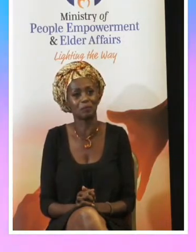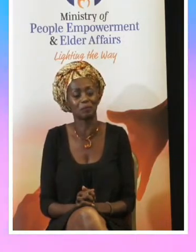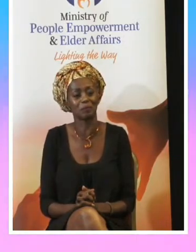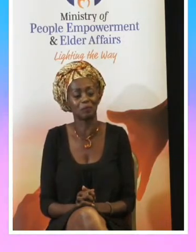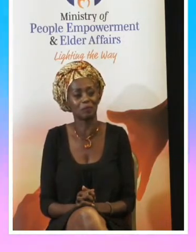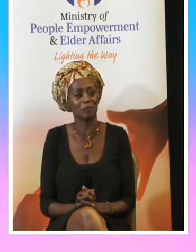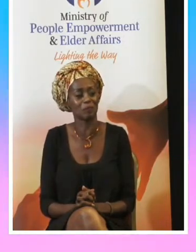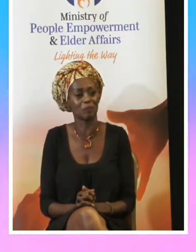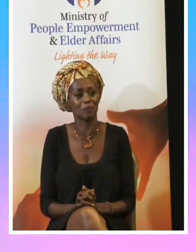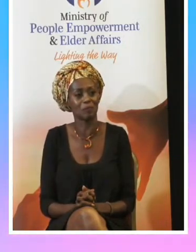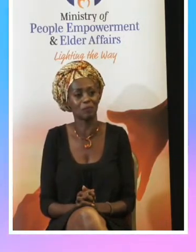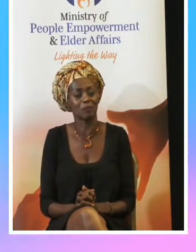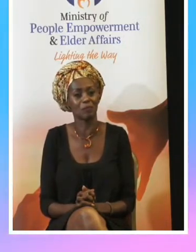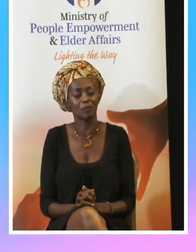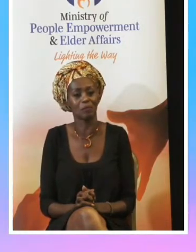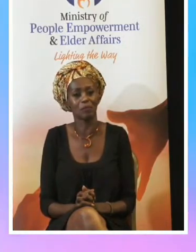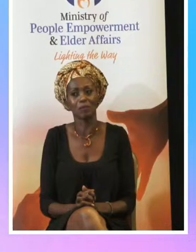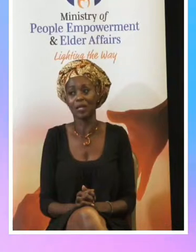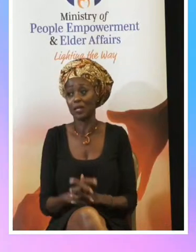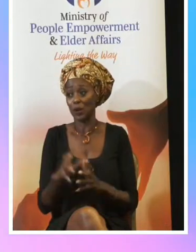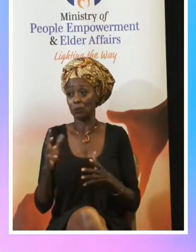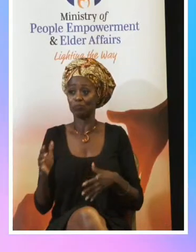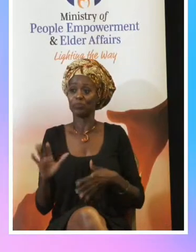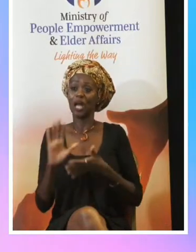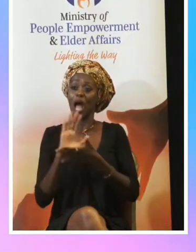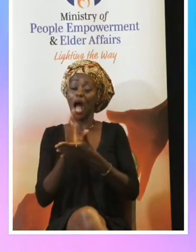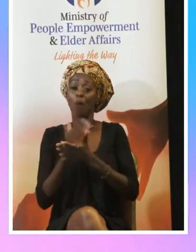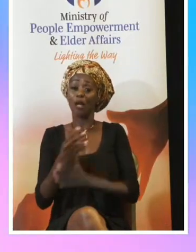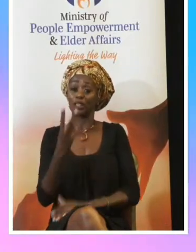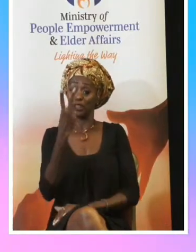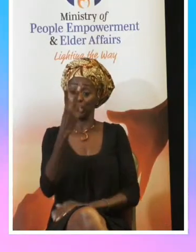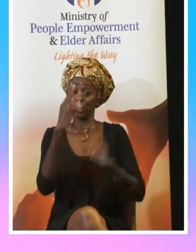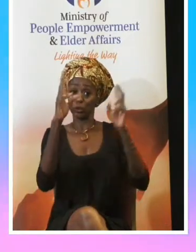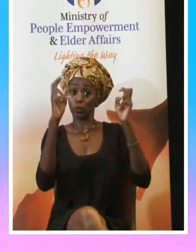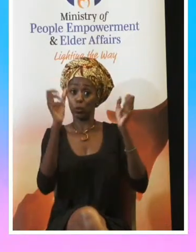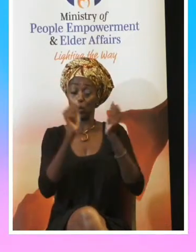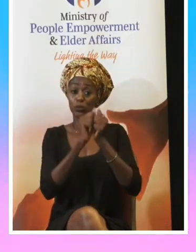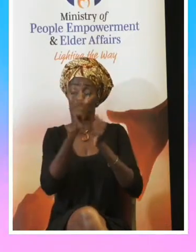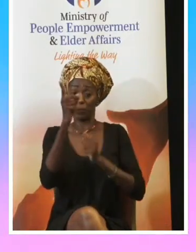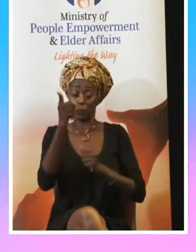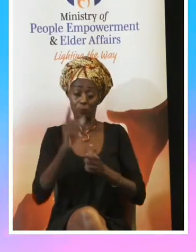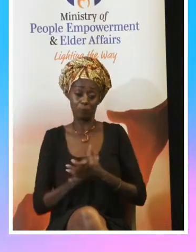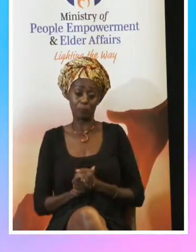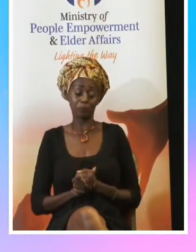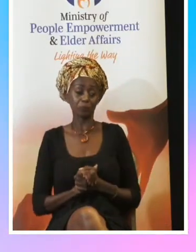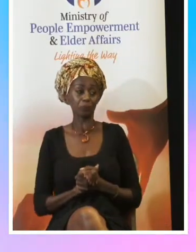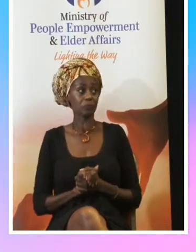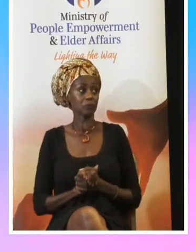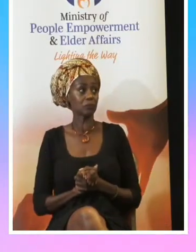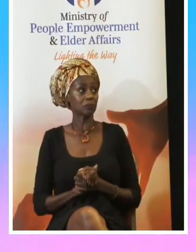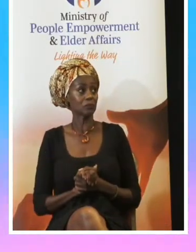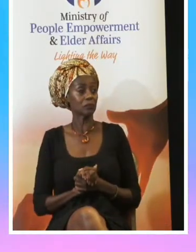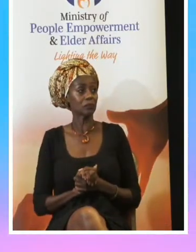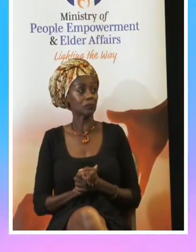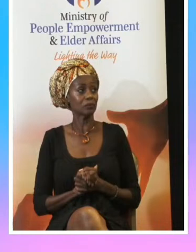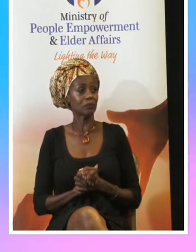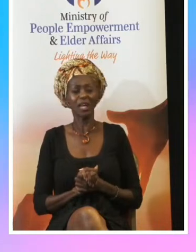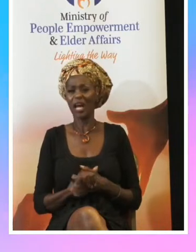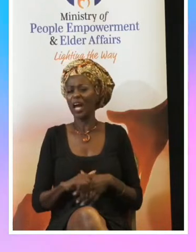Before I leave, I want to leave two quotes. And you know, I just chose out these two quotes, but I didn't know that they would have